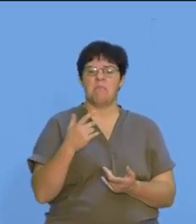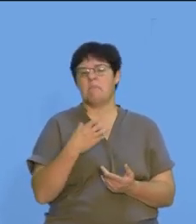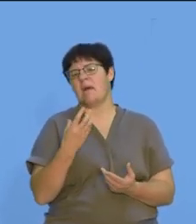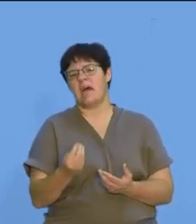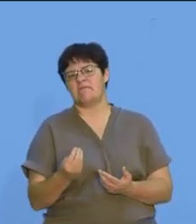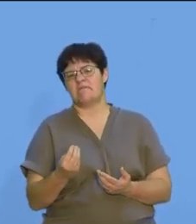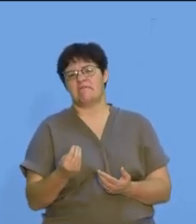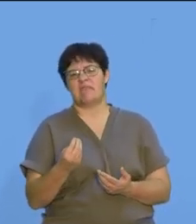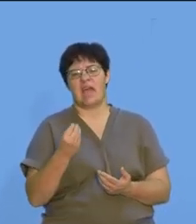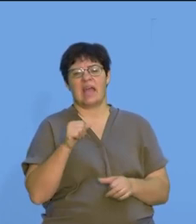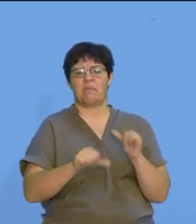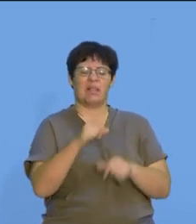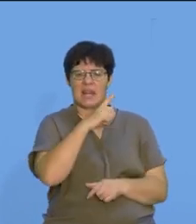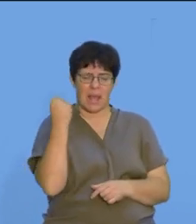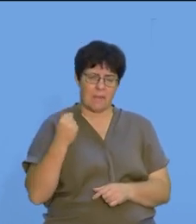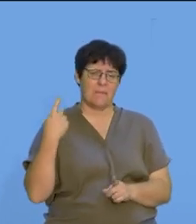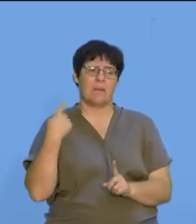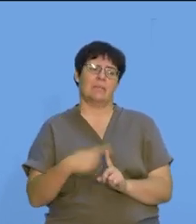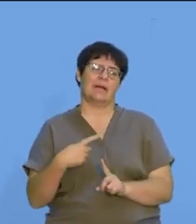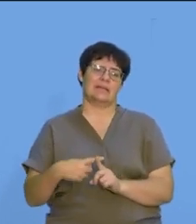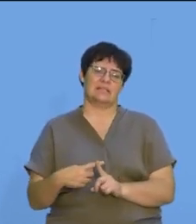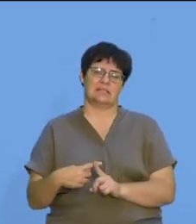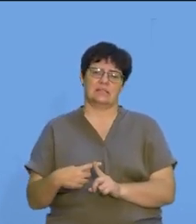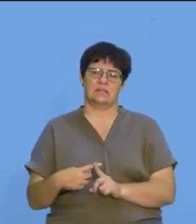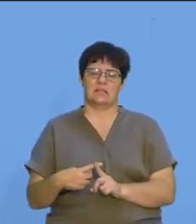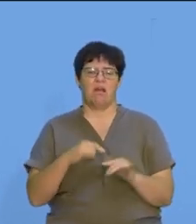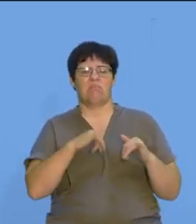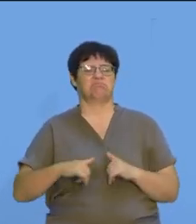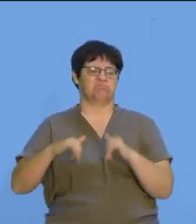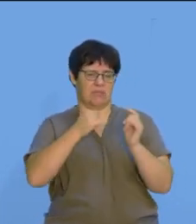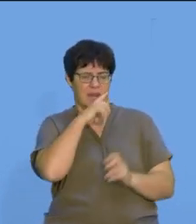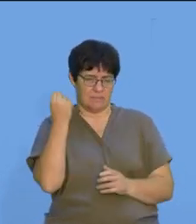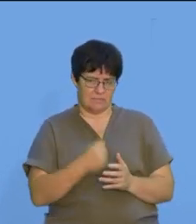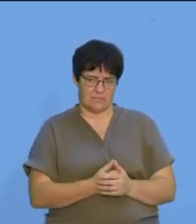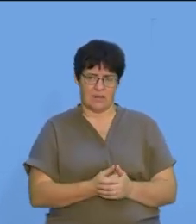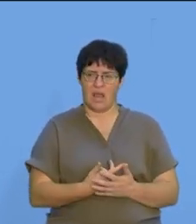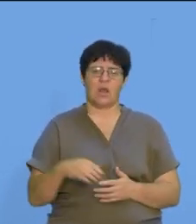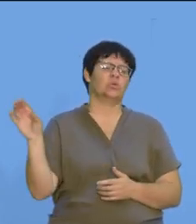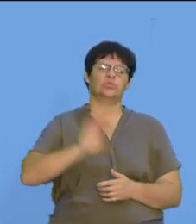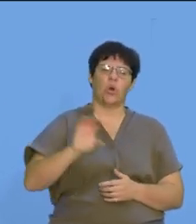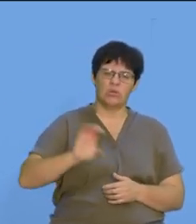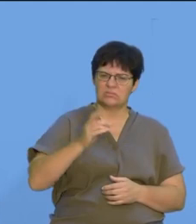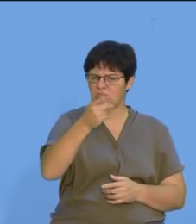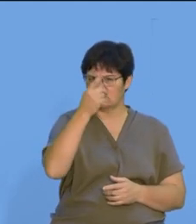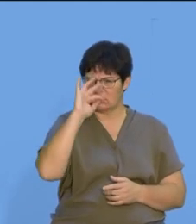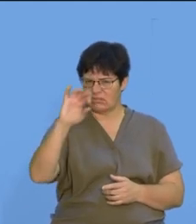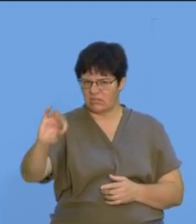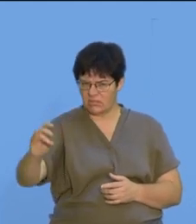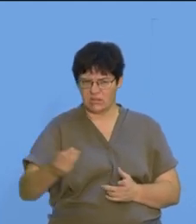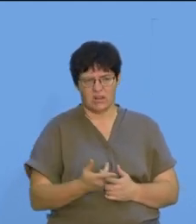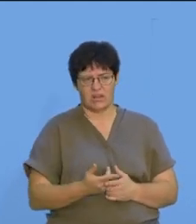we would have a chemical name as well as a common name. All right, we talk of salt every